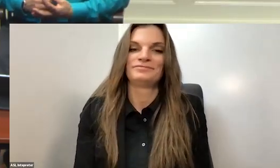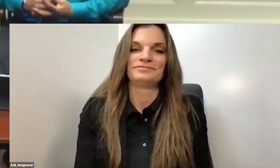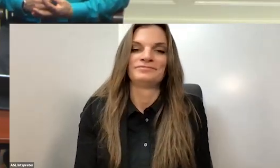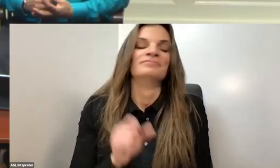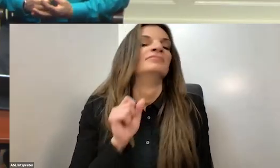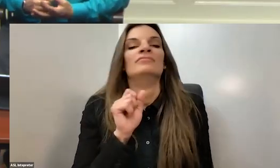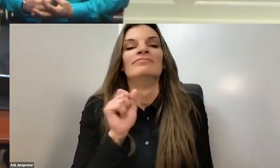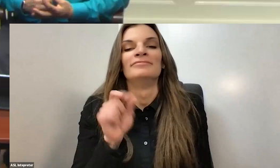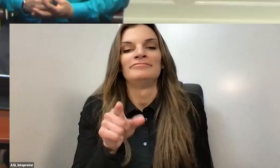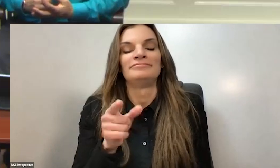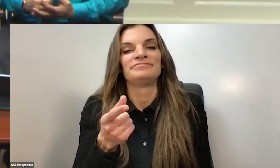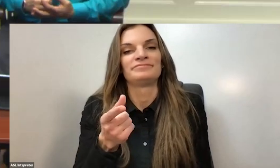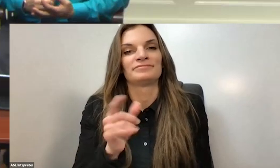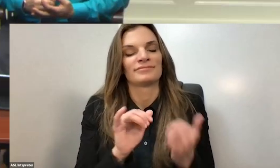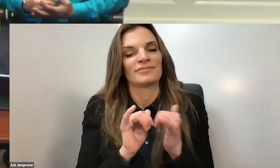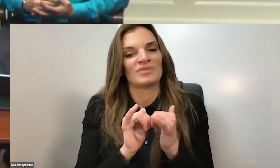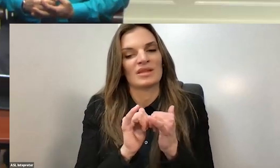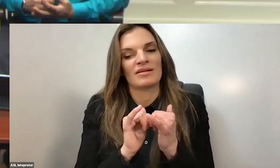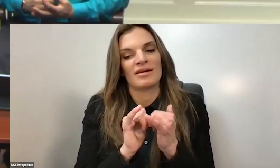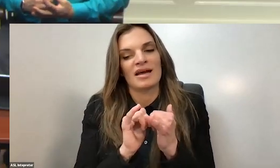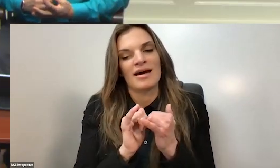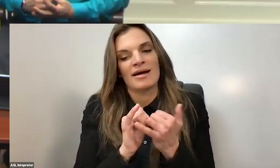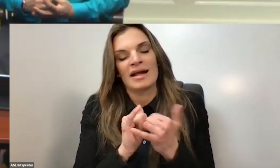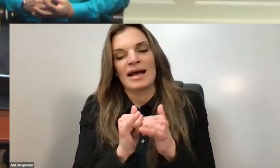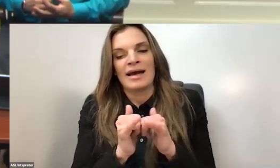work out, and what was your process in working out